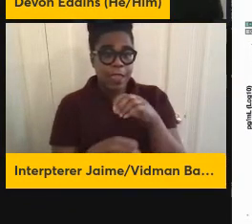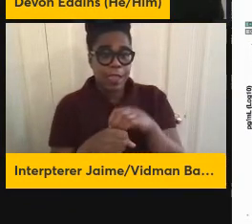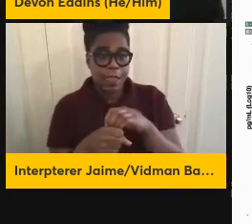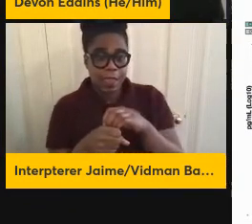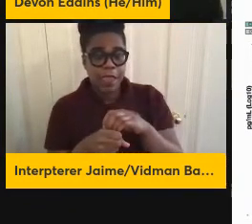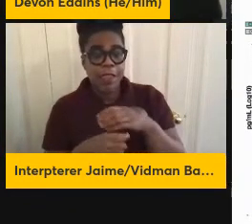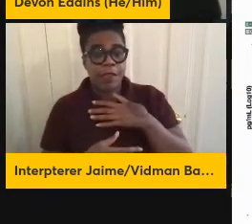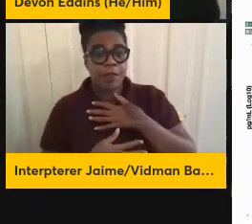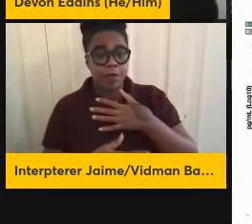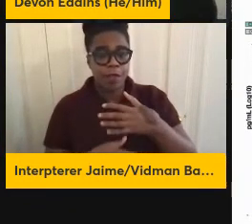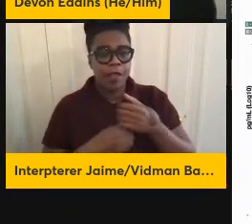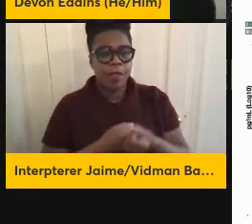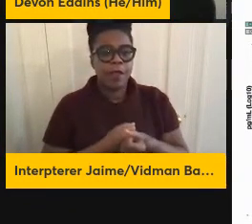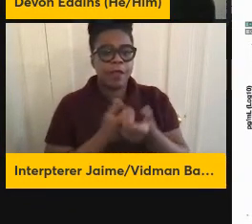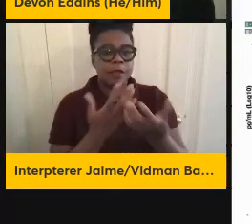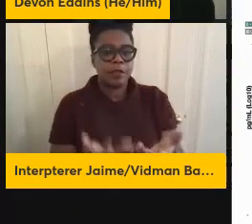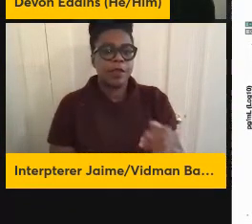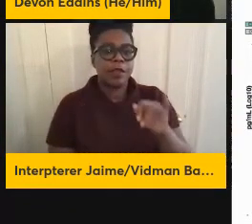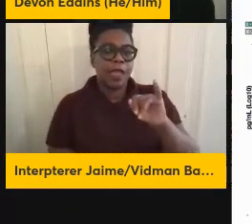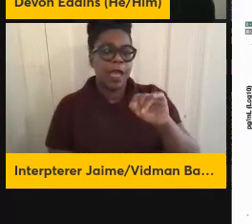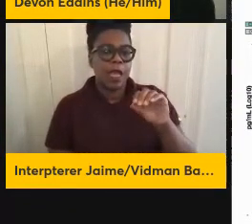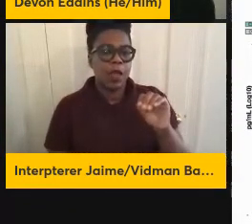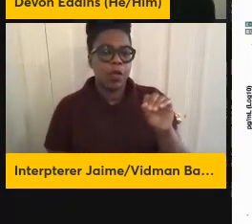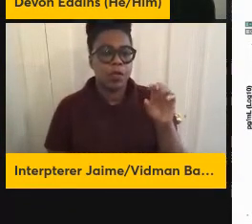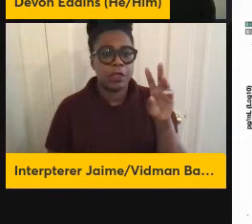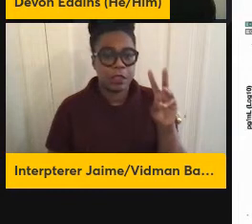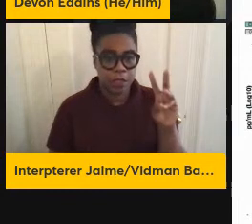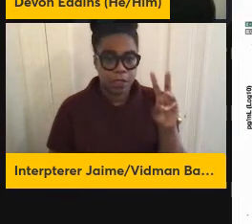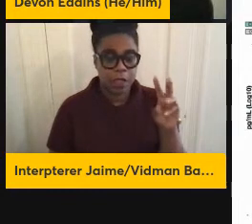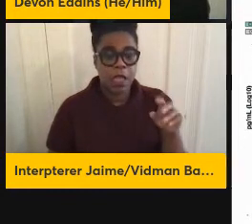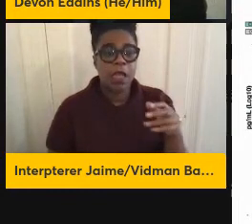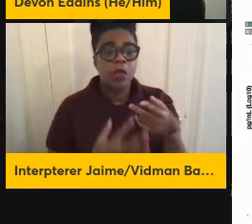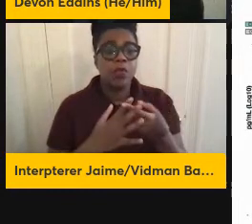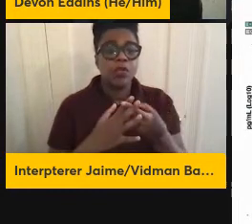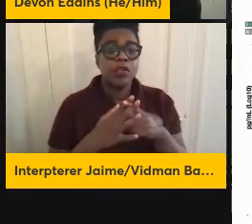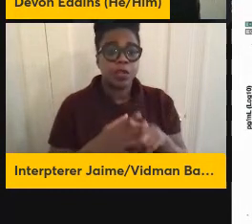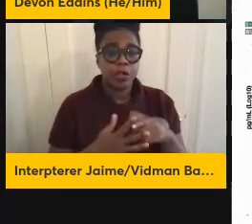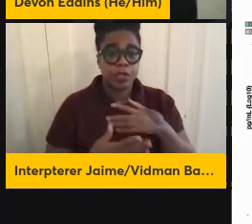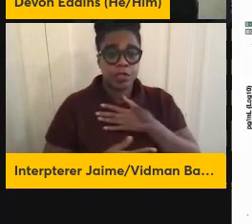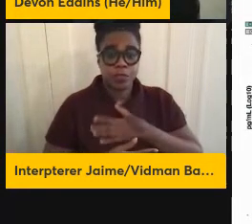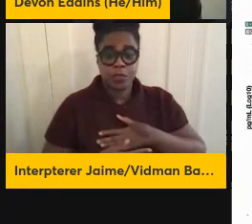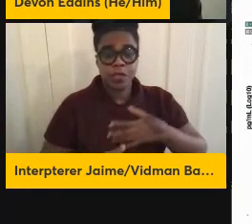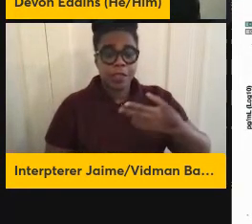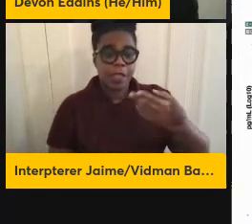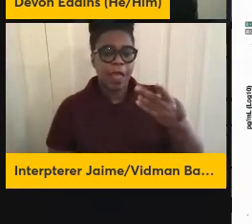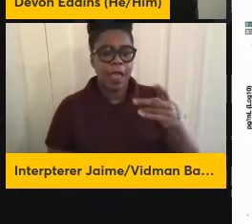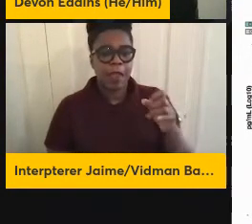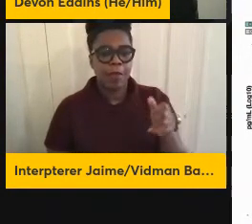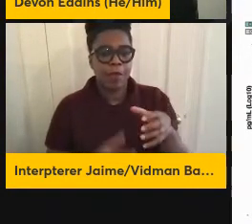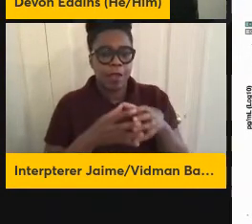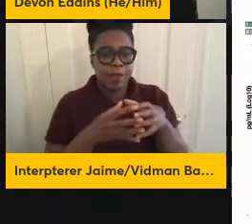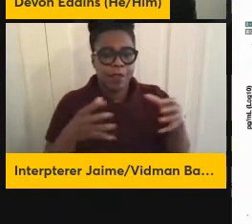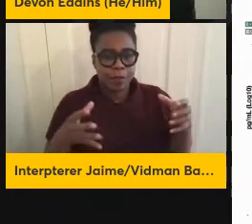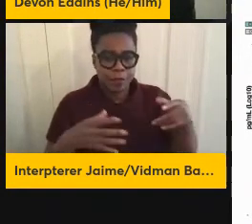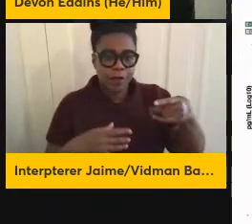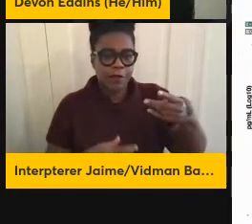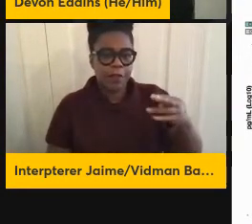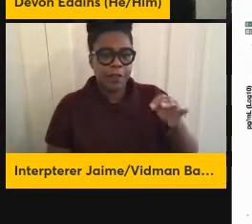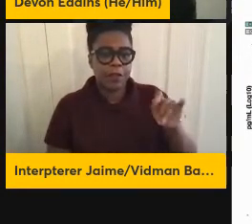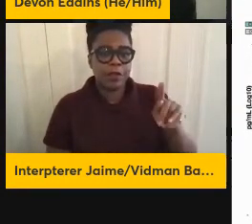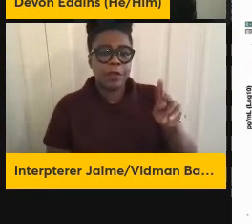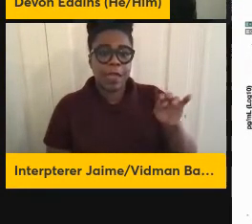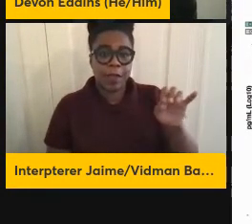are expressing IL-6. So now we're starting to appreciate a hyperinflammatory phenotype where we have neutrophils that